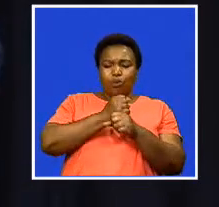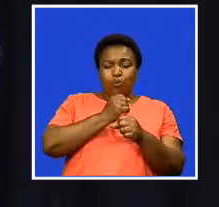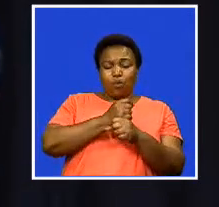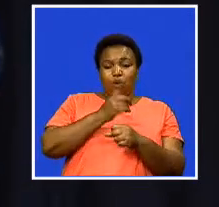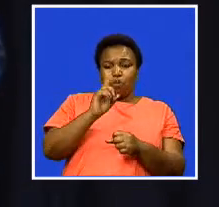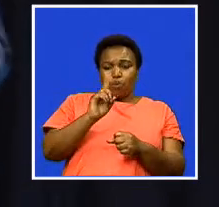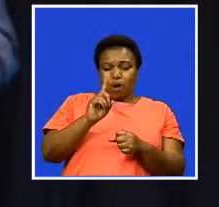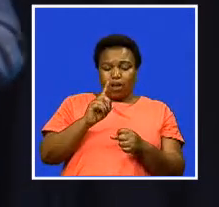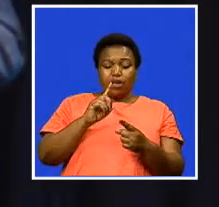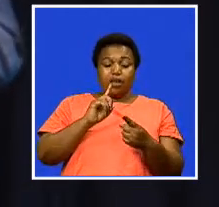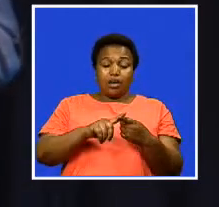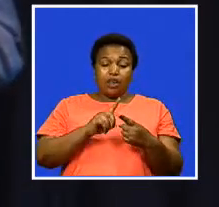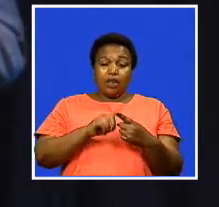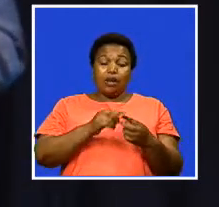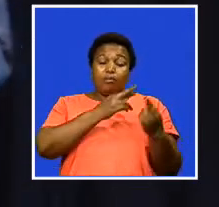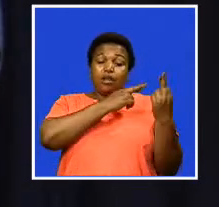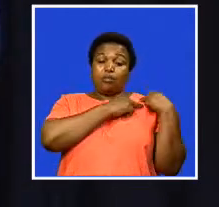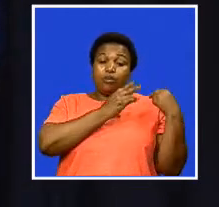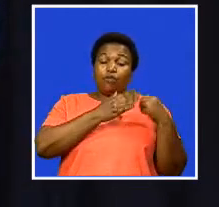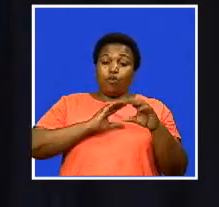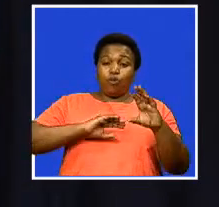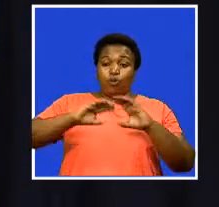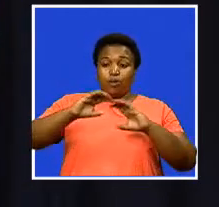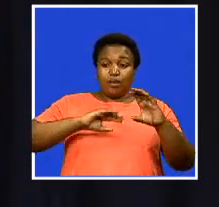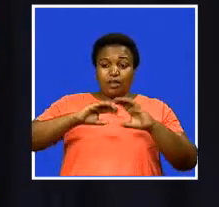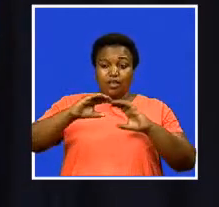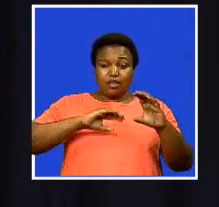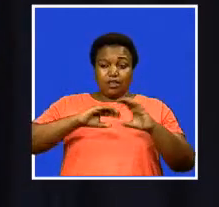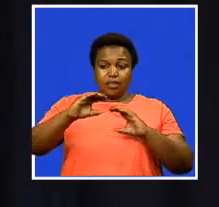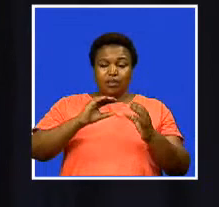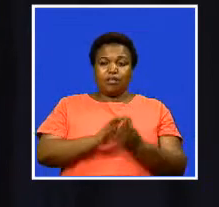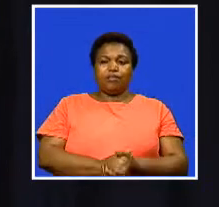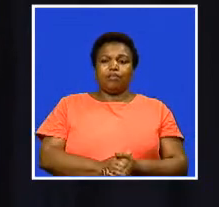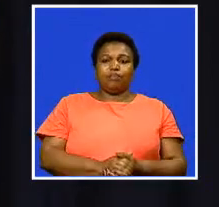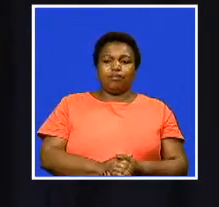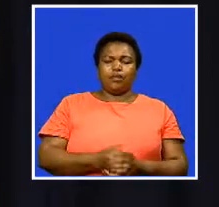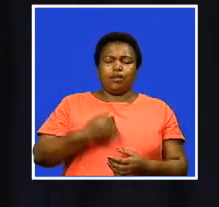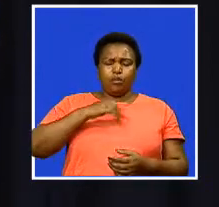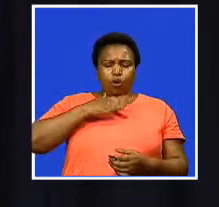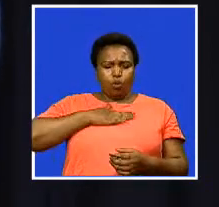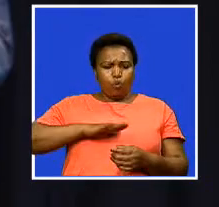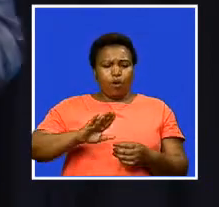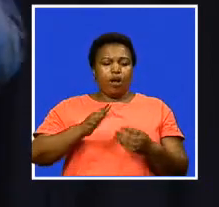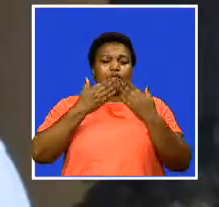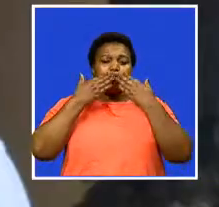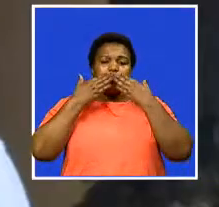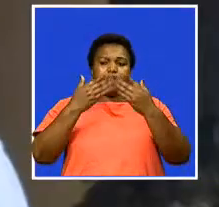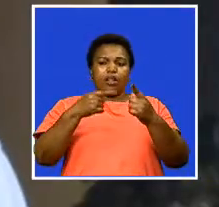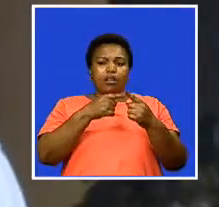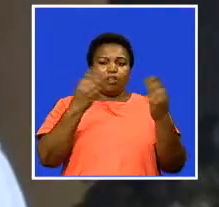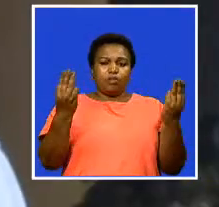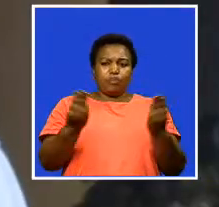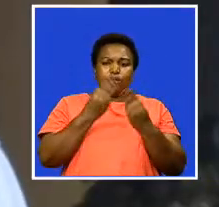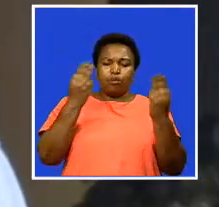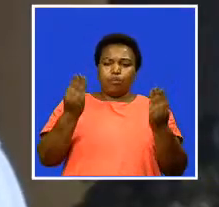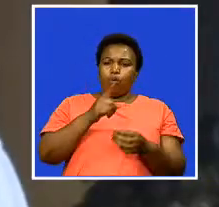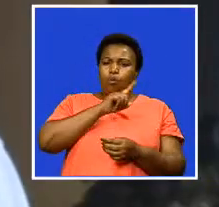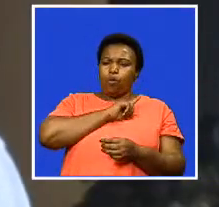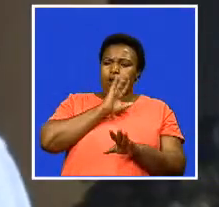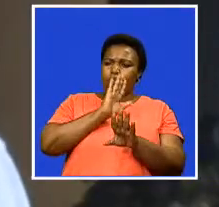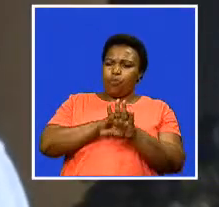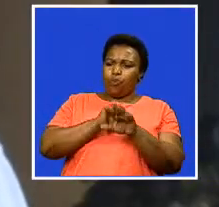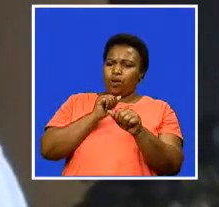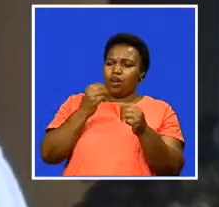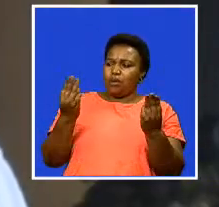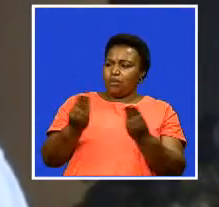ne communication so bonke labantu nankulu futhi ngithi umuntu akababonge ngoba kude mhlambe lo babongako